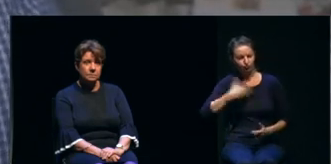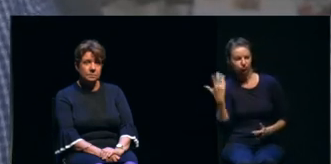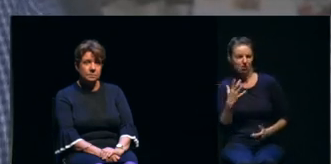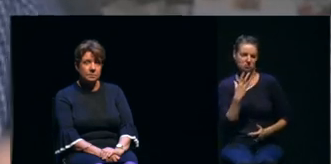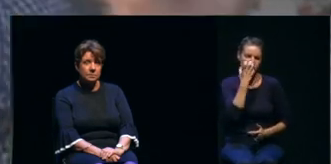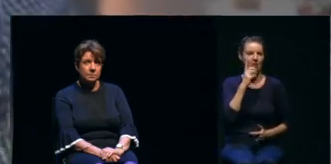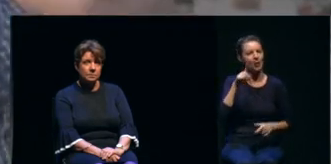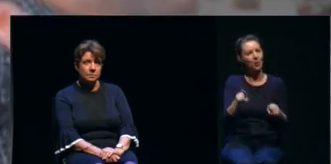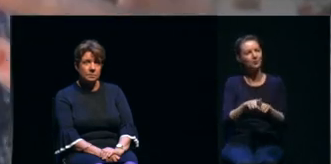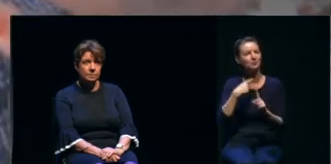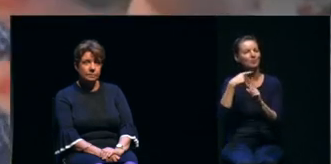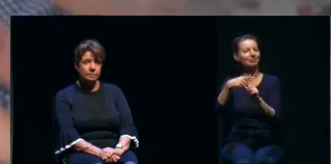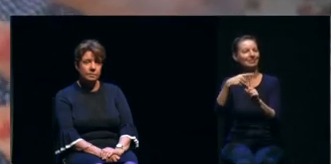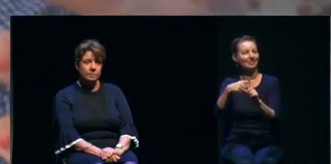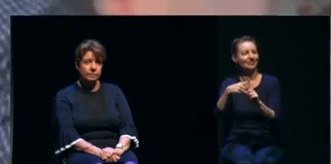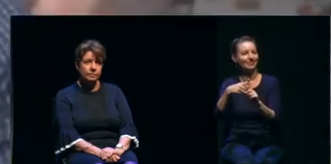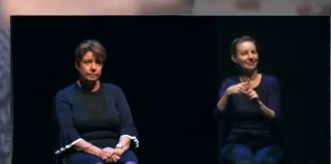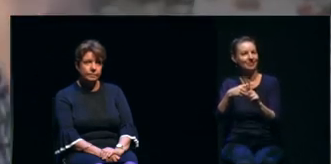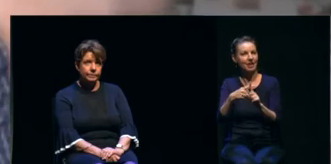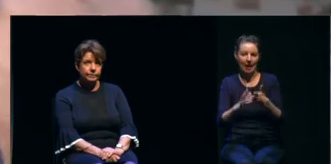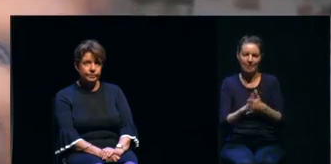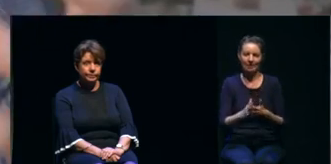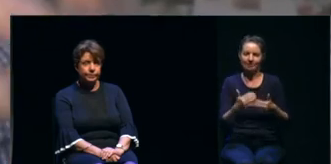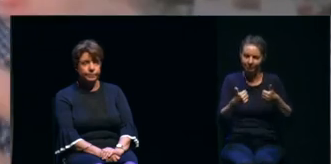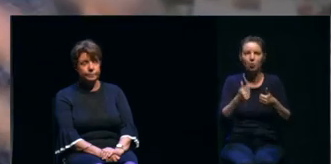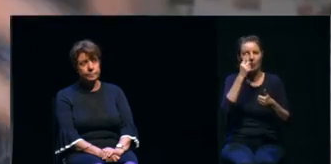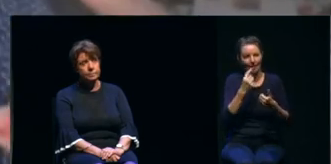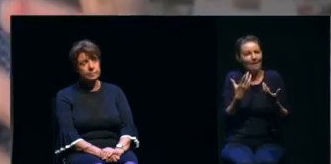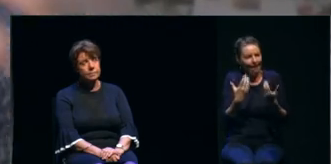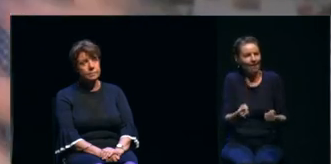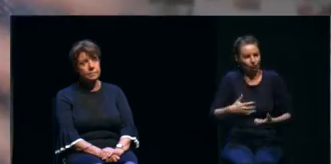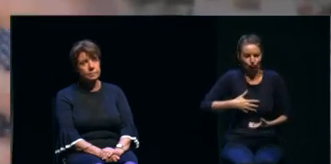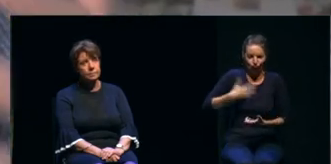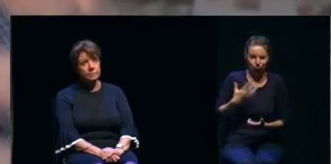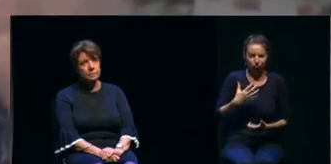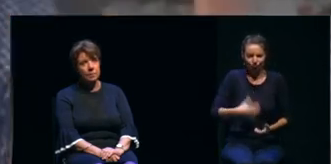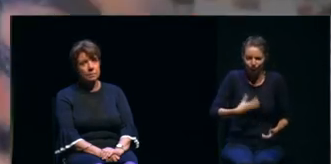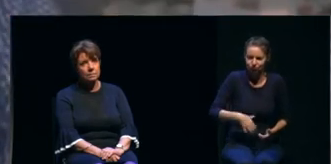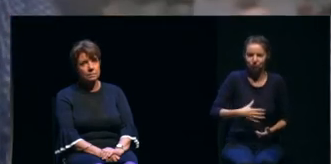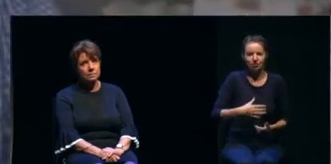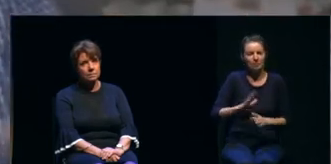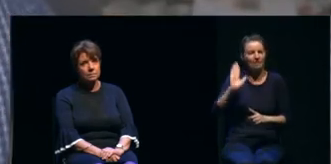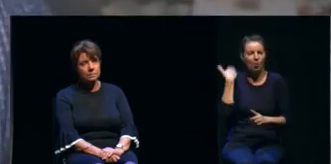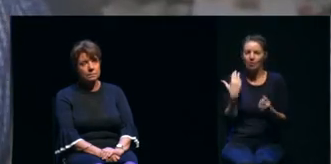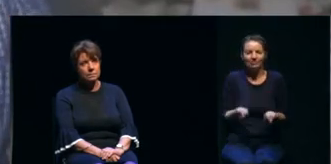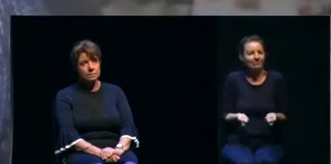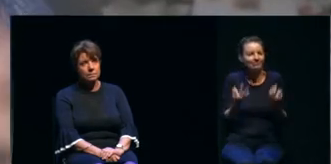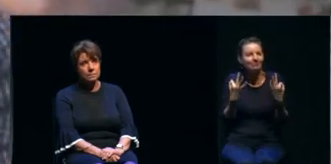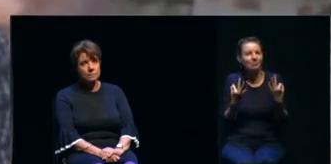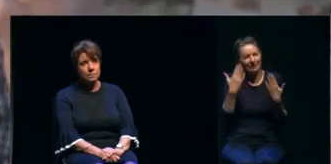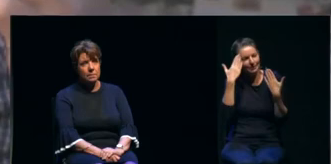positivity because at least we can have this rage. We didn't even have this anger before. We didn't even have a way to use it.